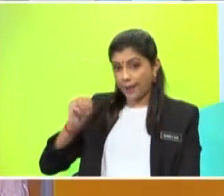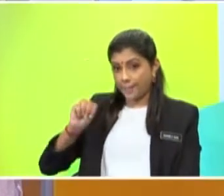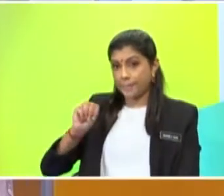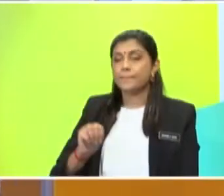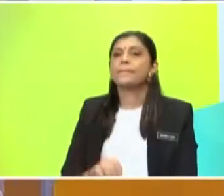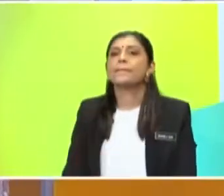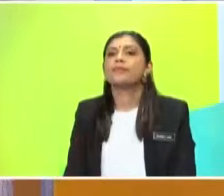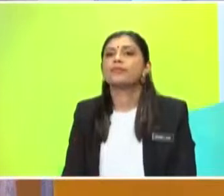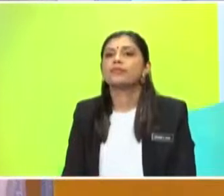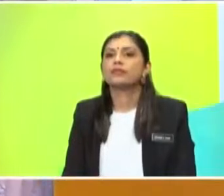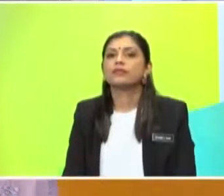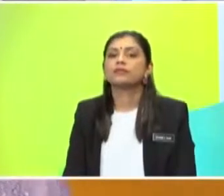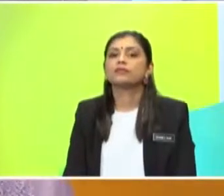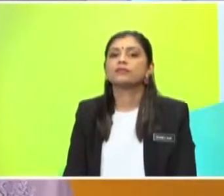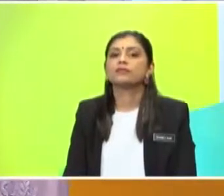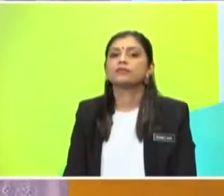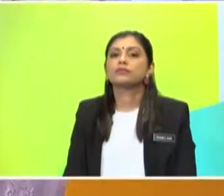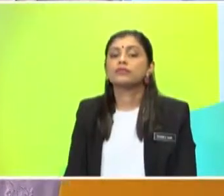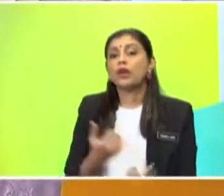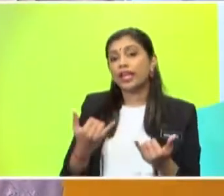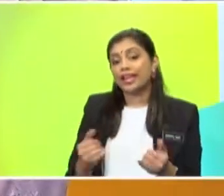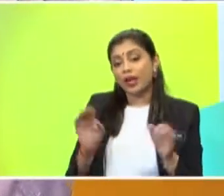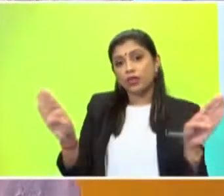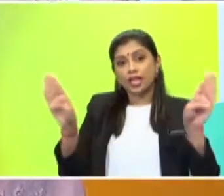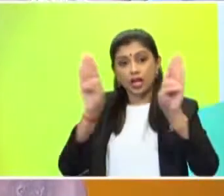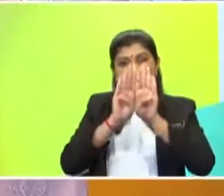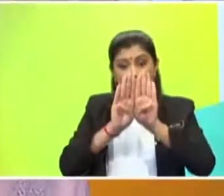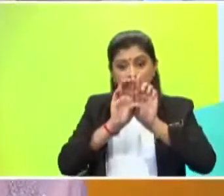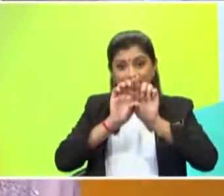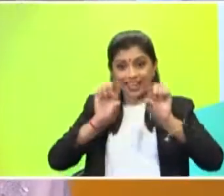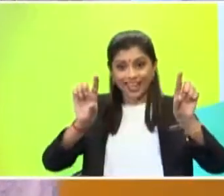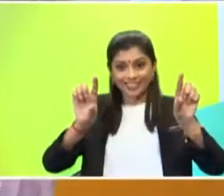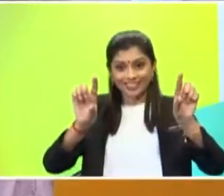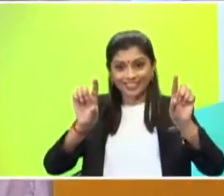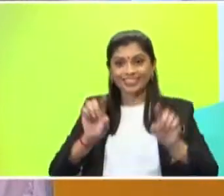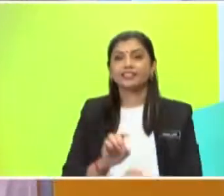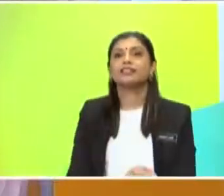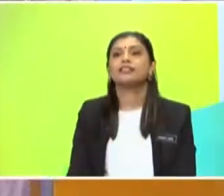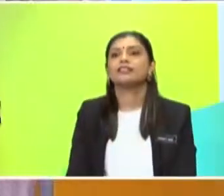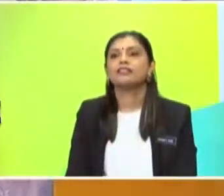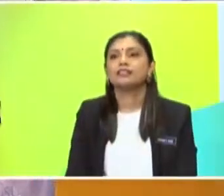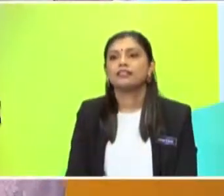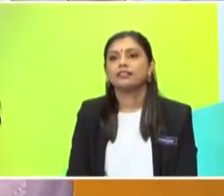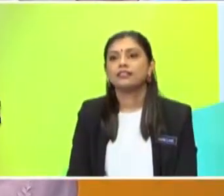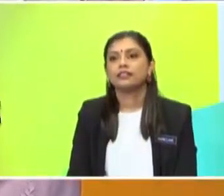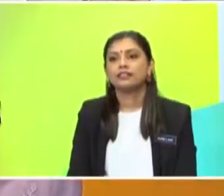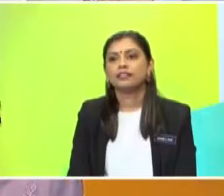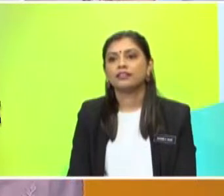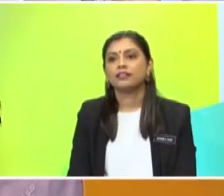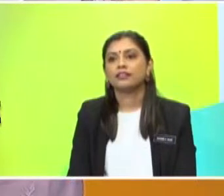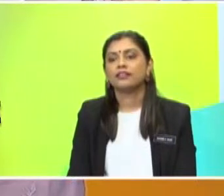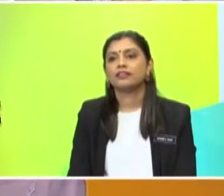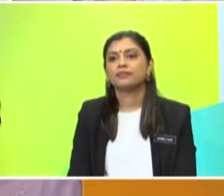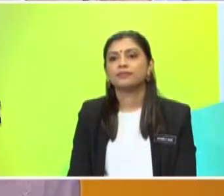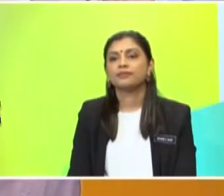cool. So now, let's proceed to the closing line. Who wants to try? Well, obviously, Ibnu, right? Ibnu, are you ready? Have